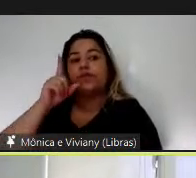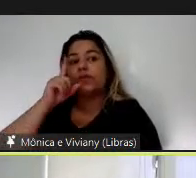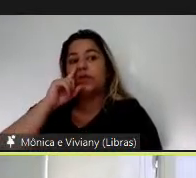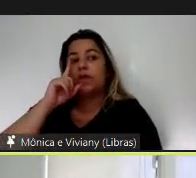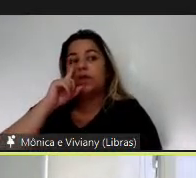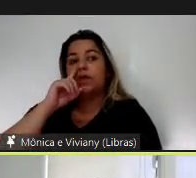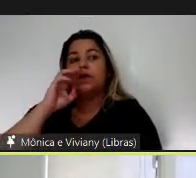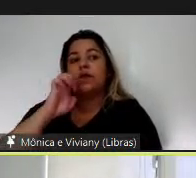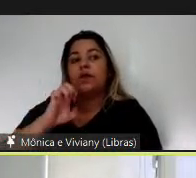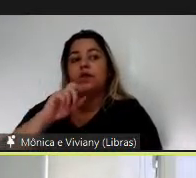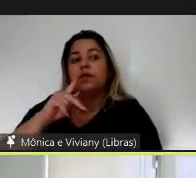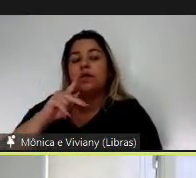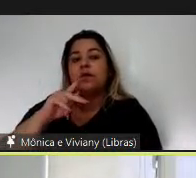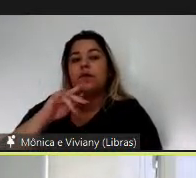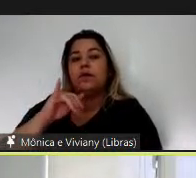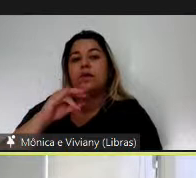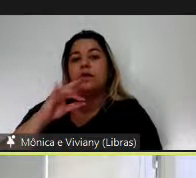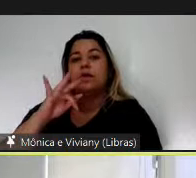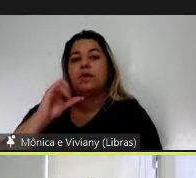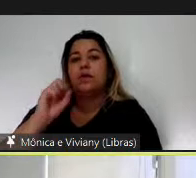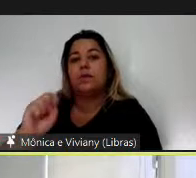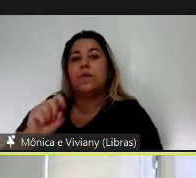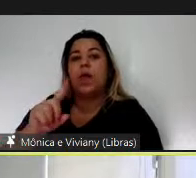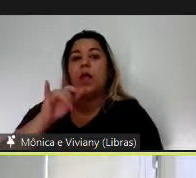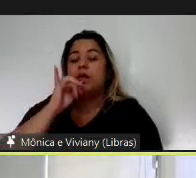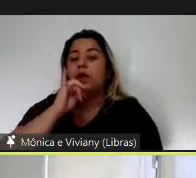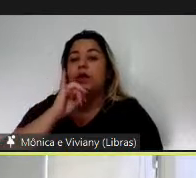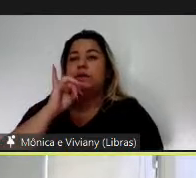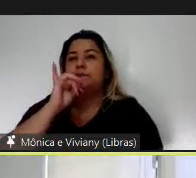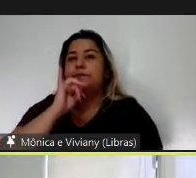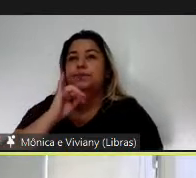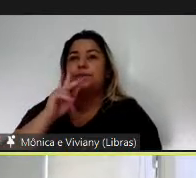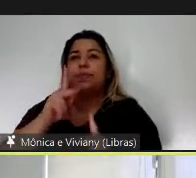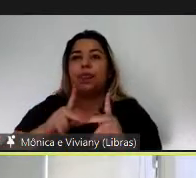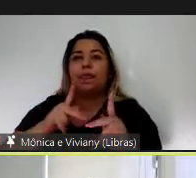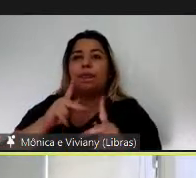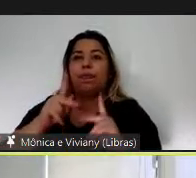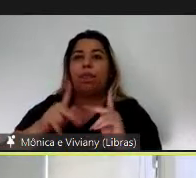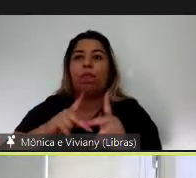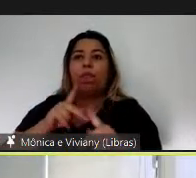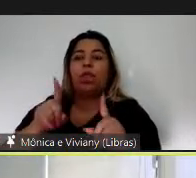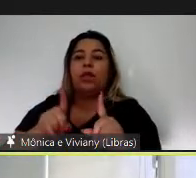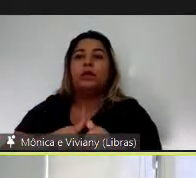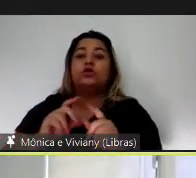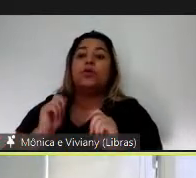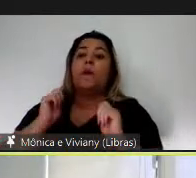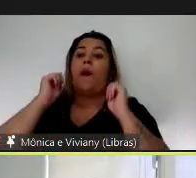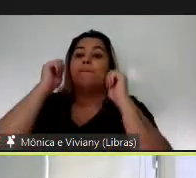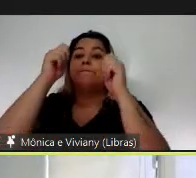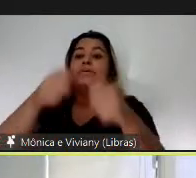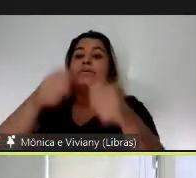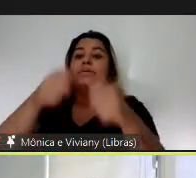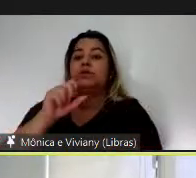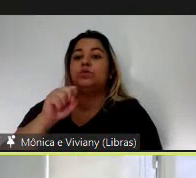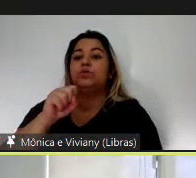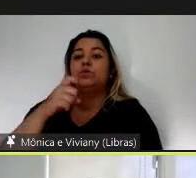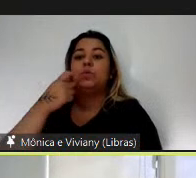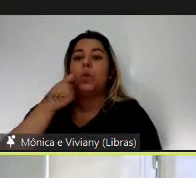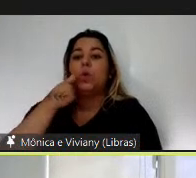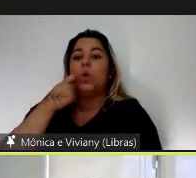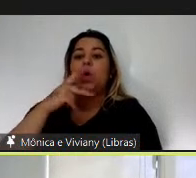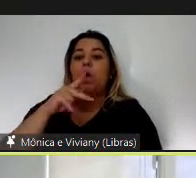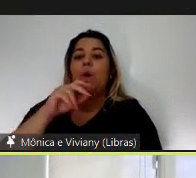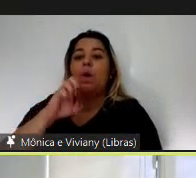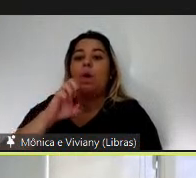work activities that bring risks to their health. For example, fishermen